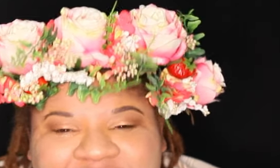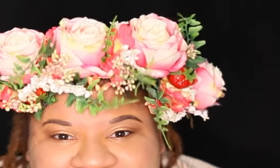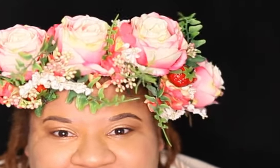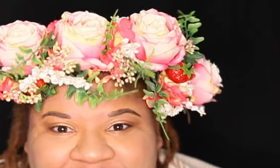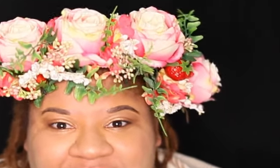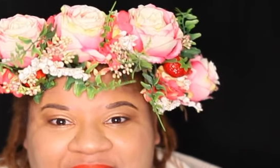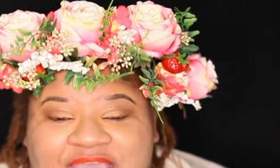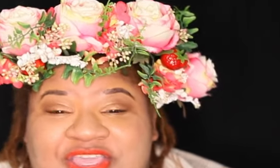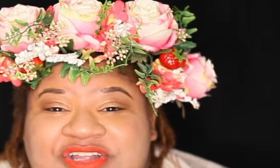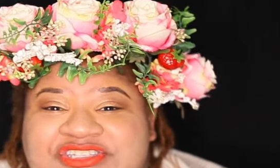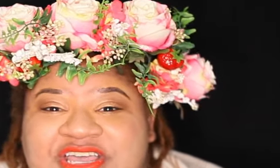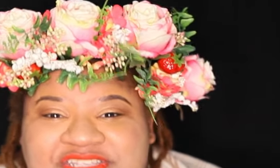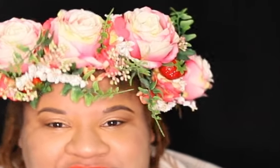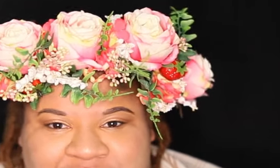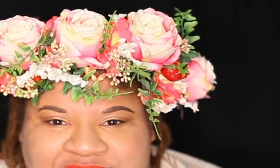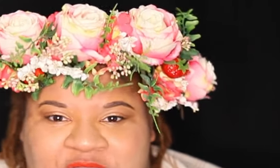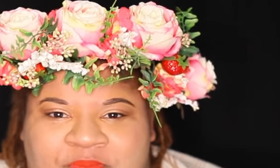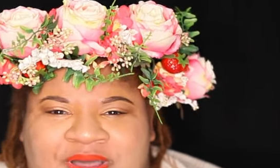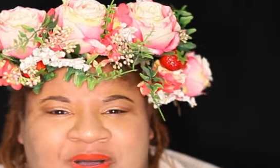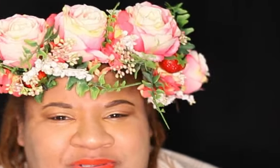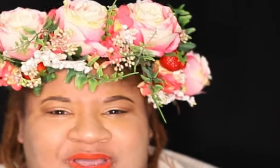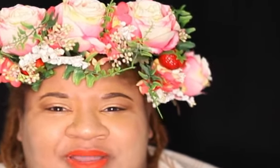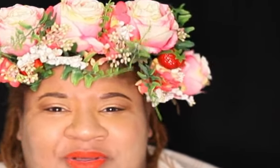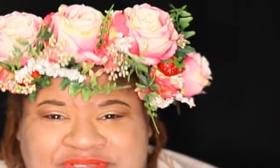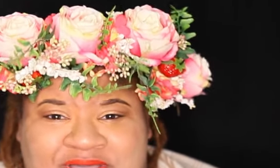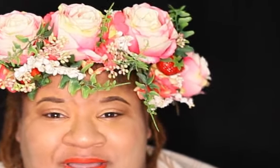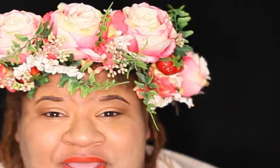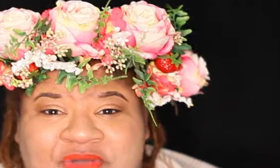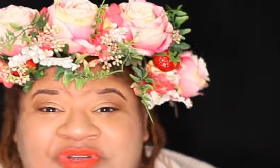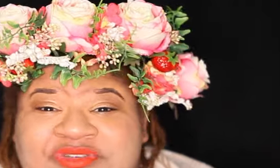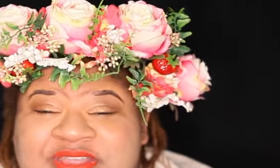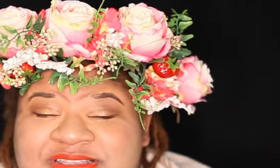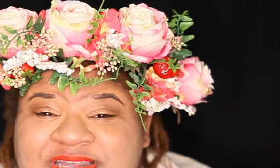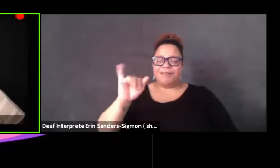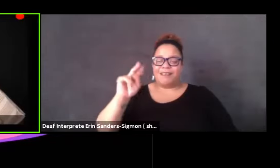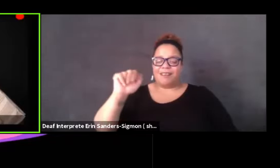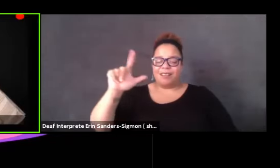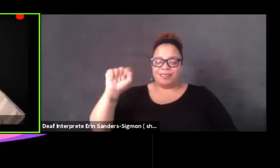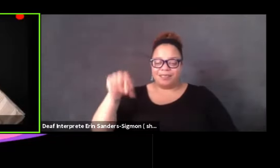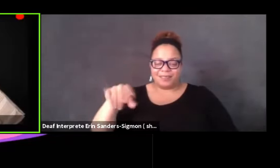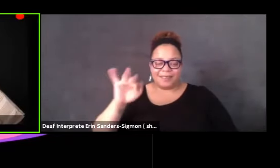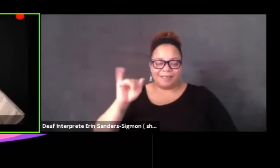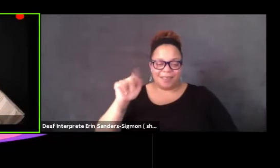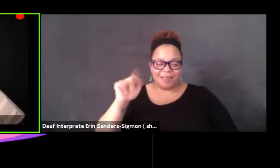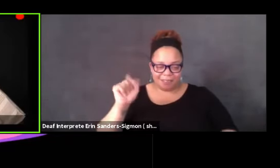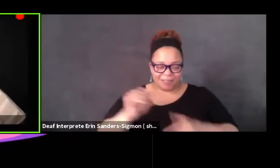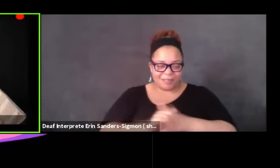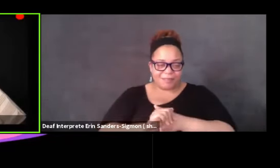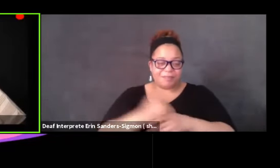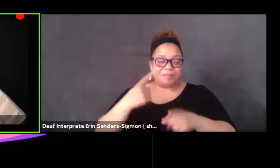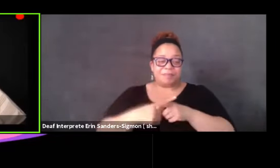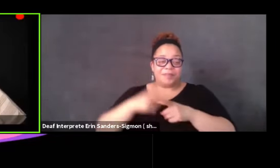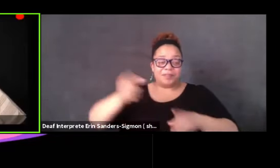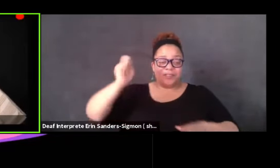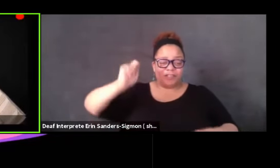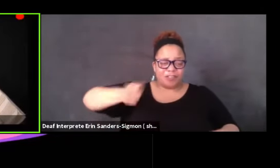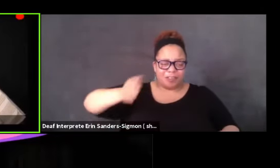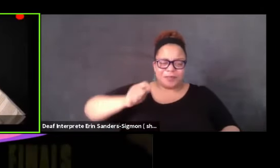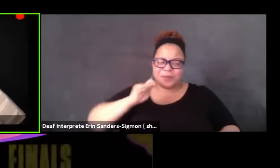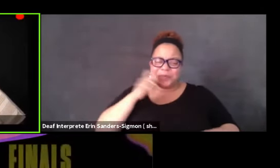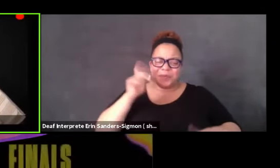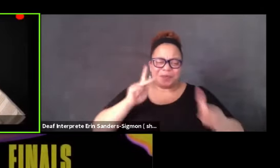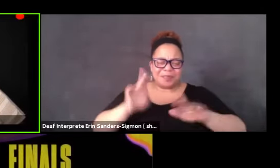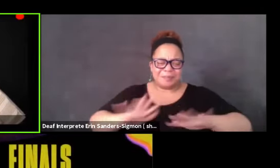an amazing night. Your judges are dope, but hold on. What you need to know is that these youth poets are absolutely